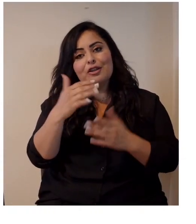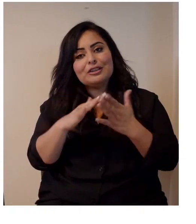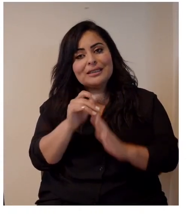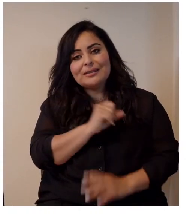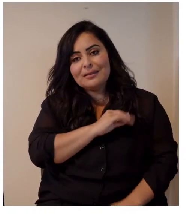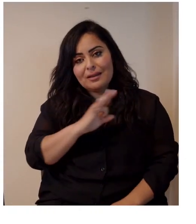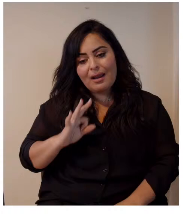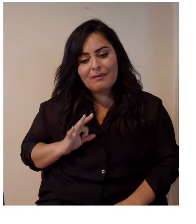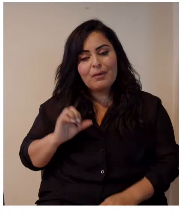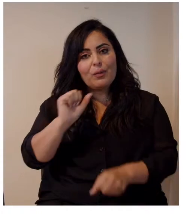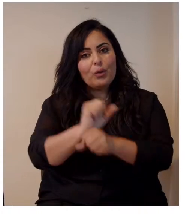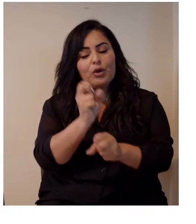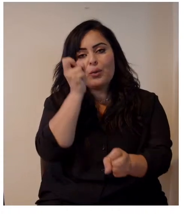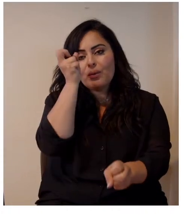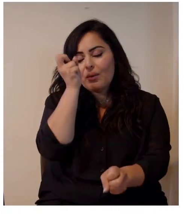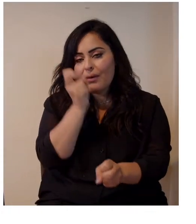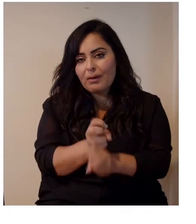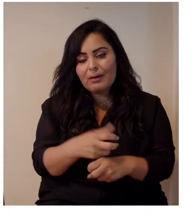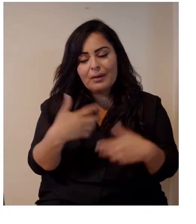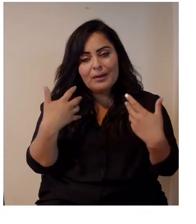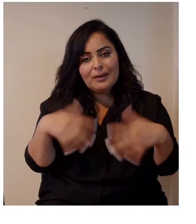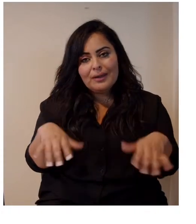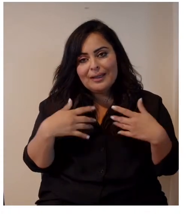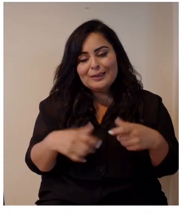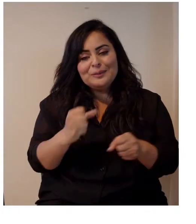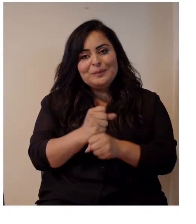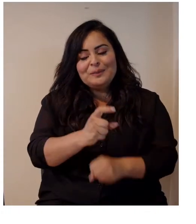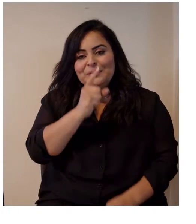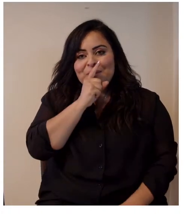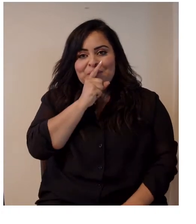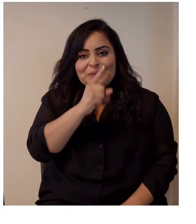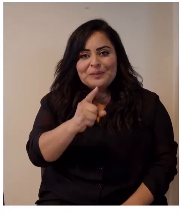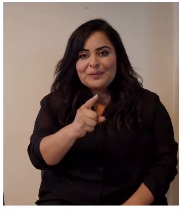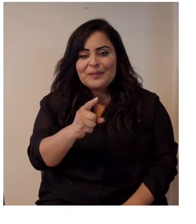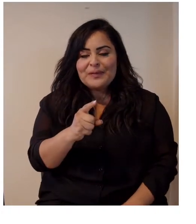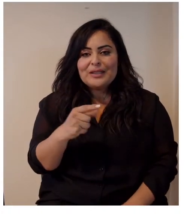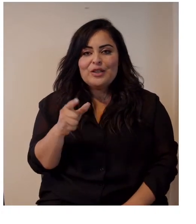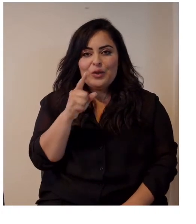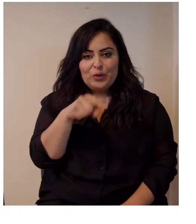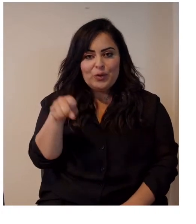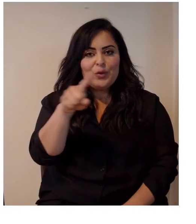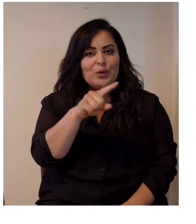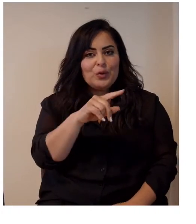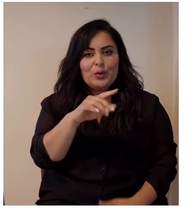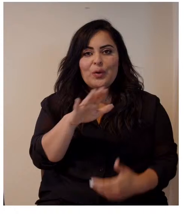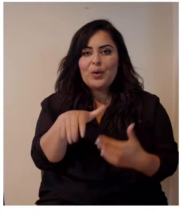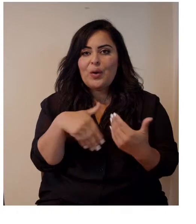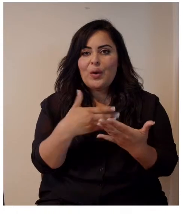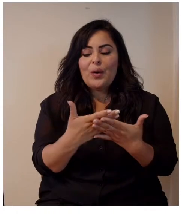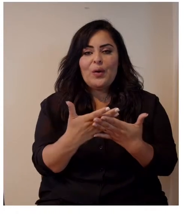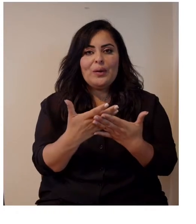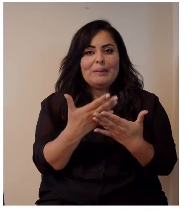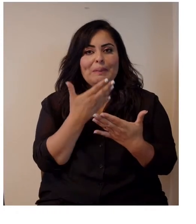are working very hard to ensure that that you are all in the best